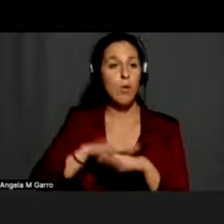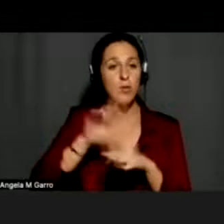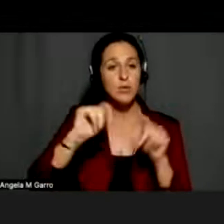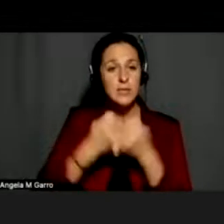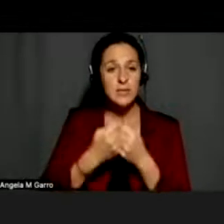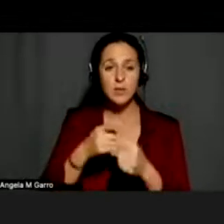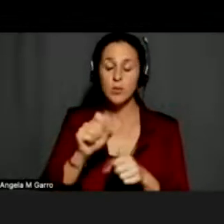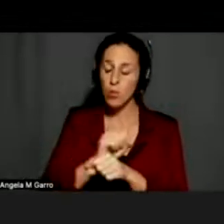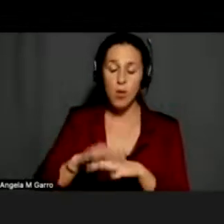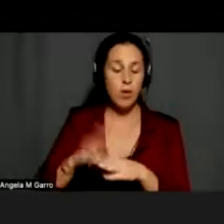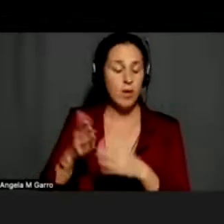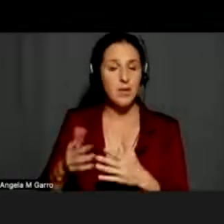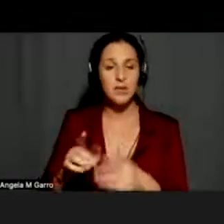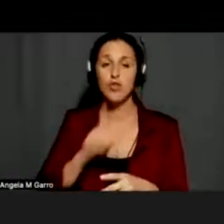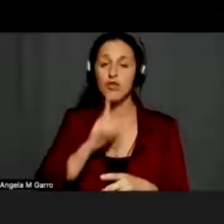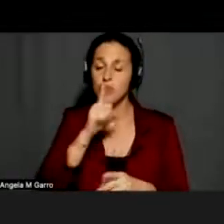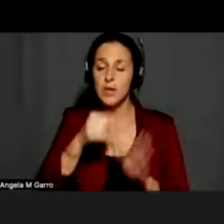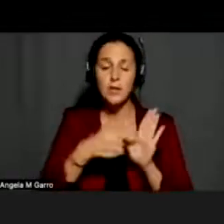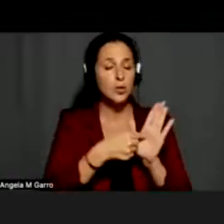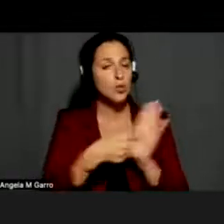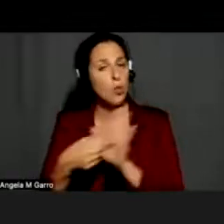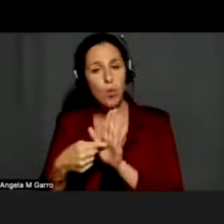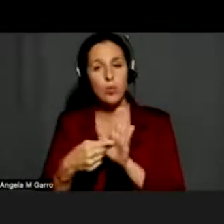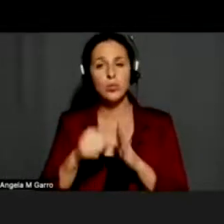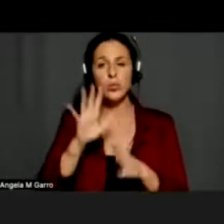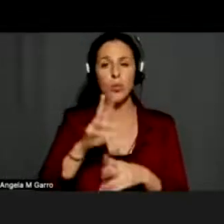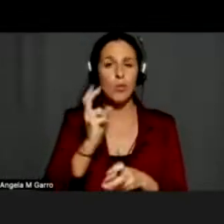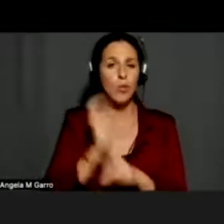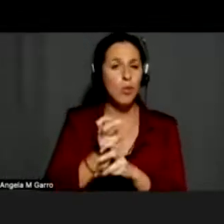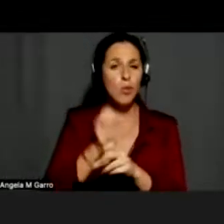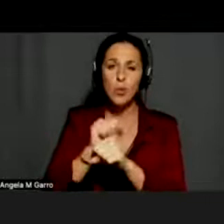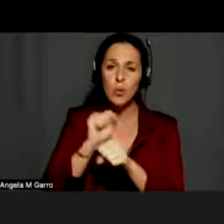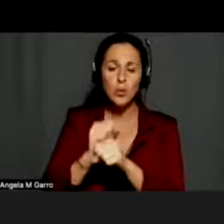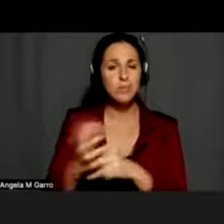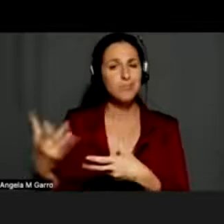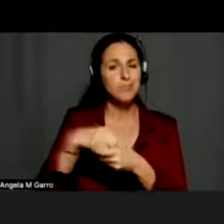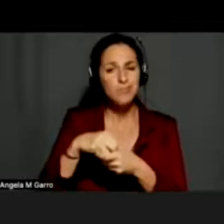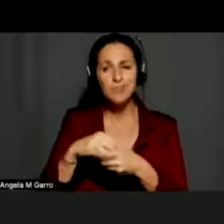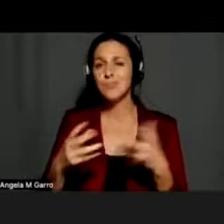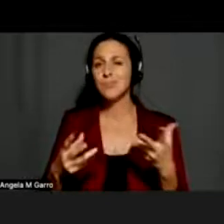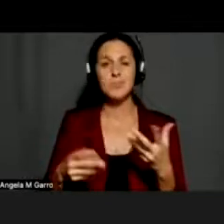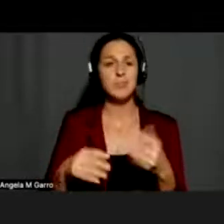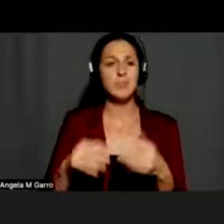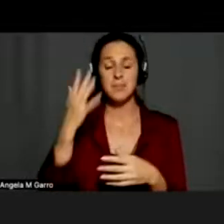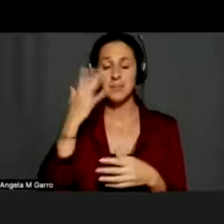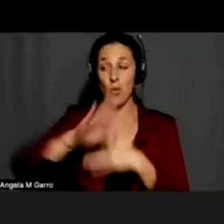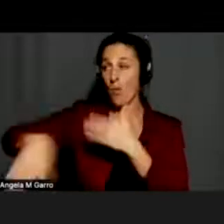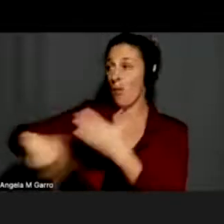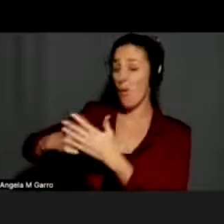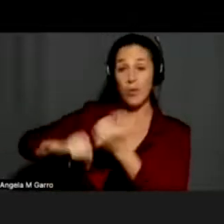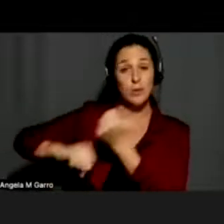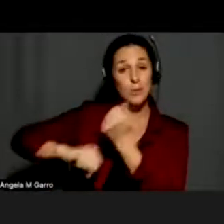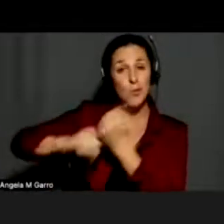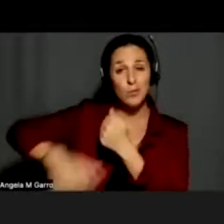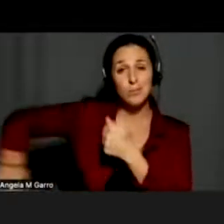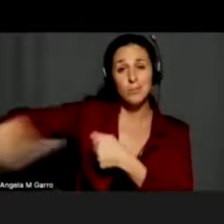It really does show how much work you've put into it because of all the support that there is around the